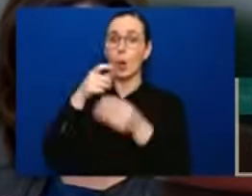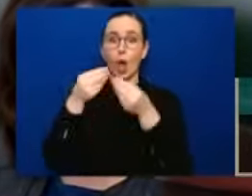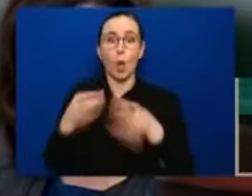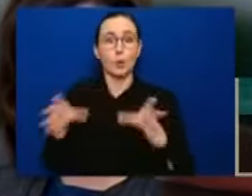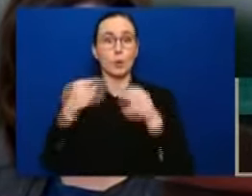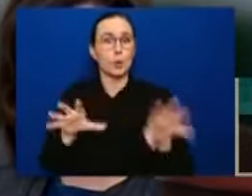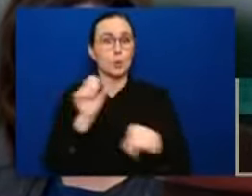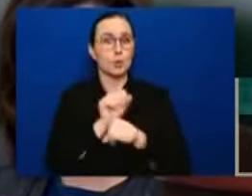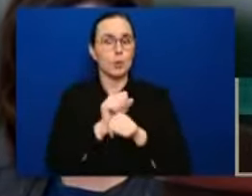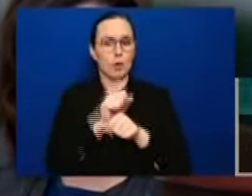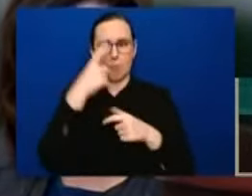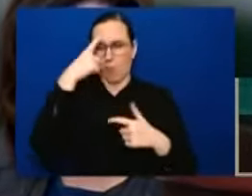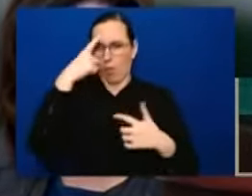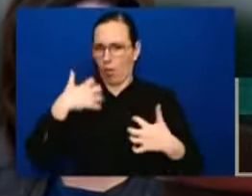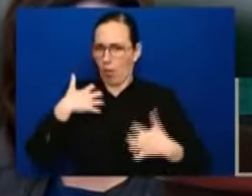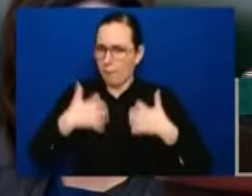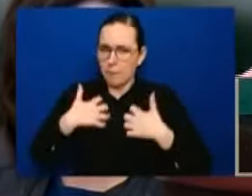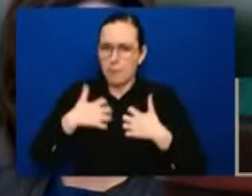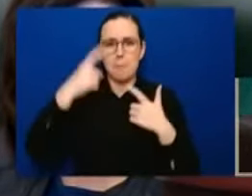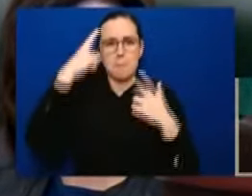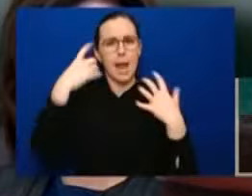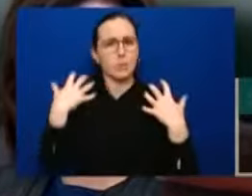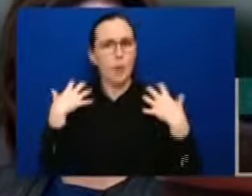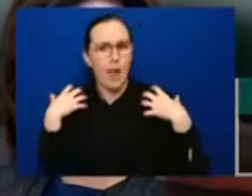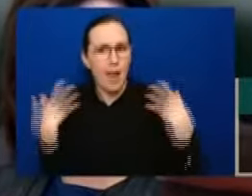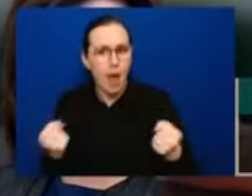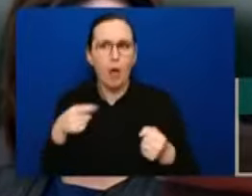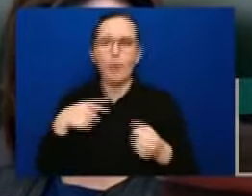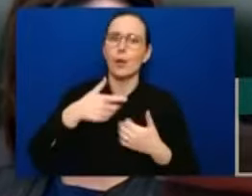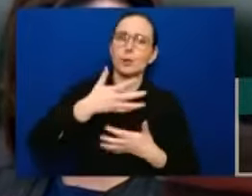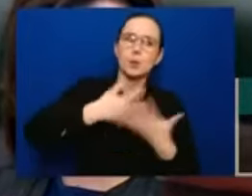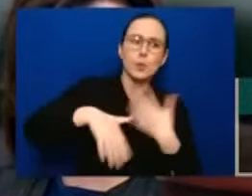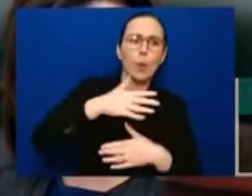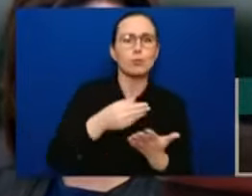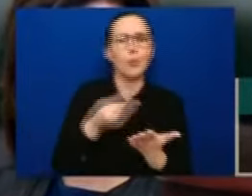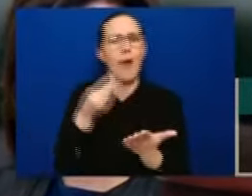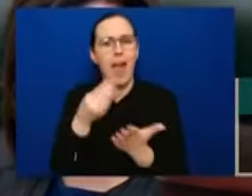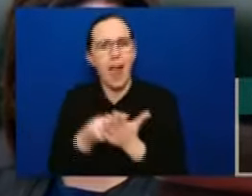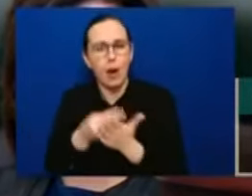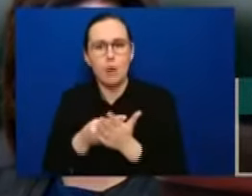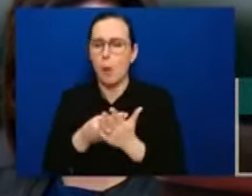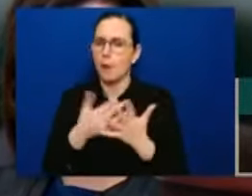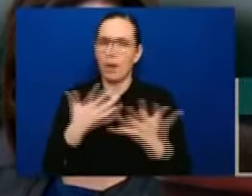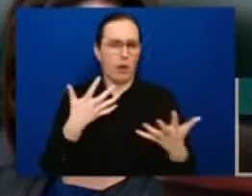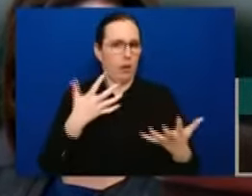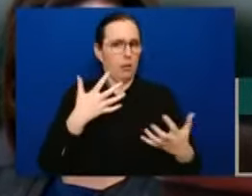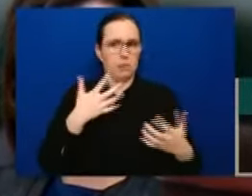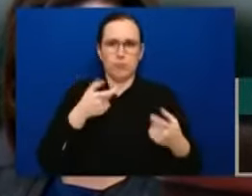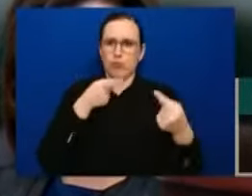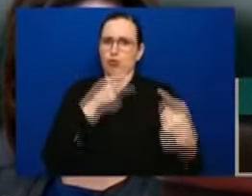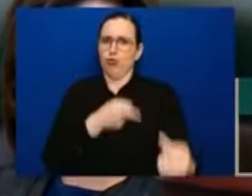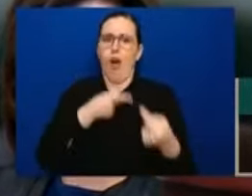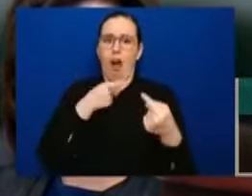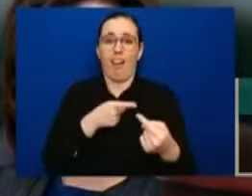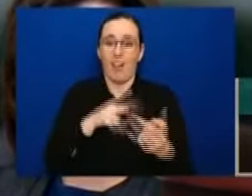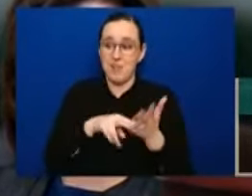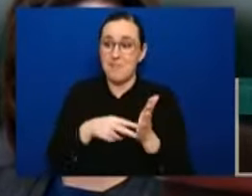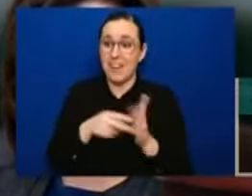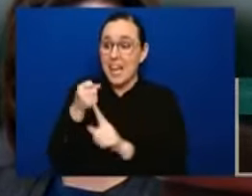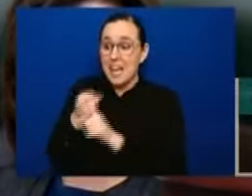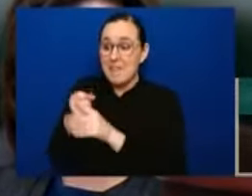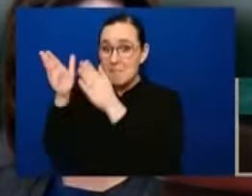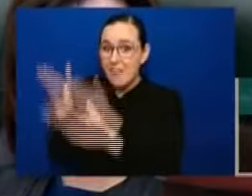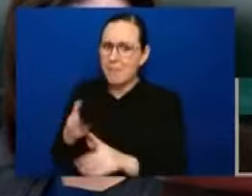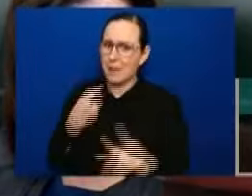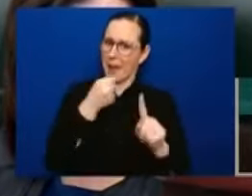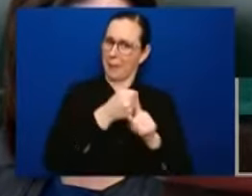broader family and community impacts. And beyond personal well-being, Albertans contribute to the well-being of this province with